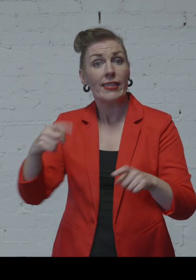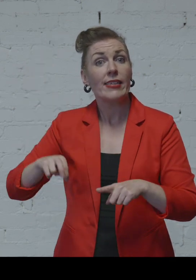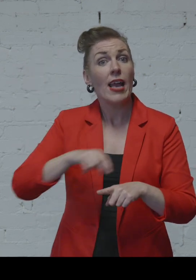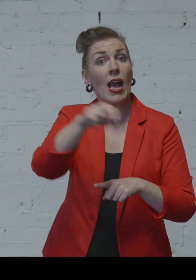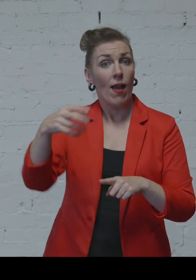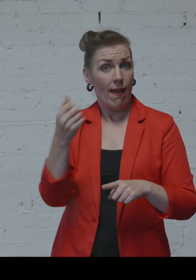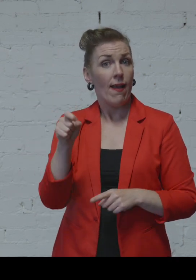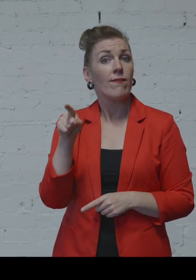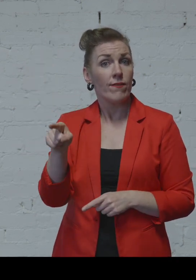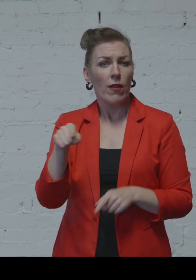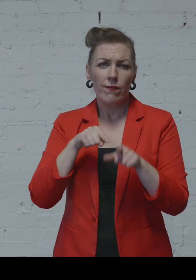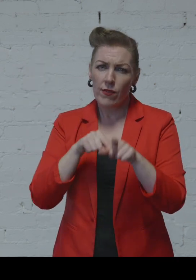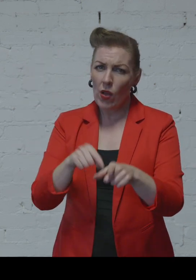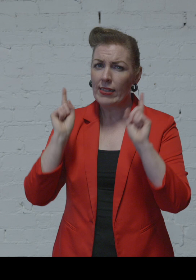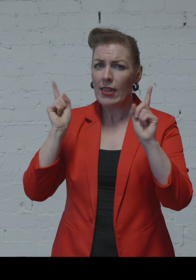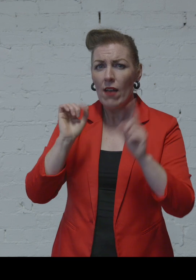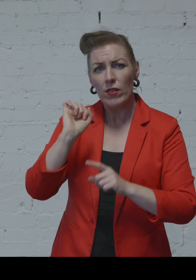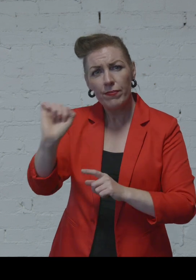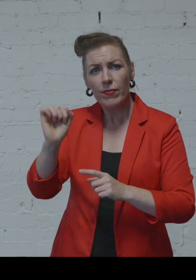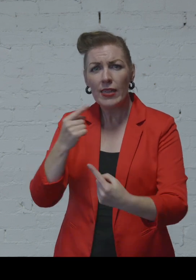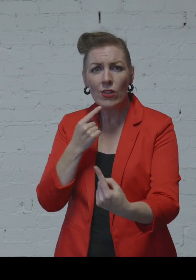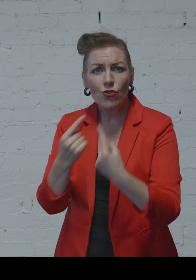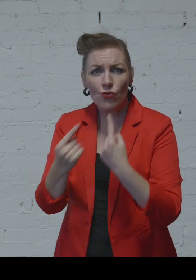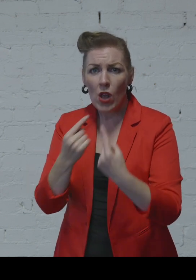emergency evacuation chairs.